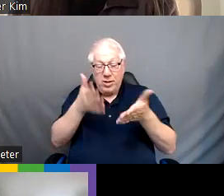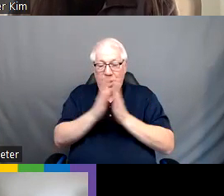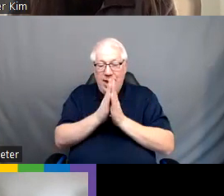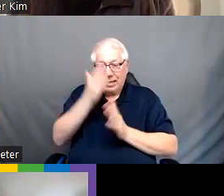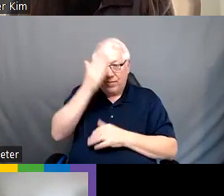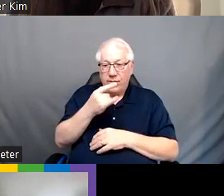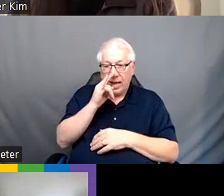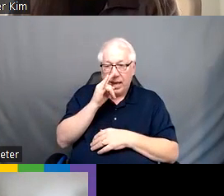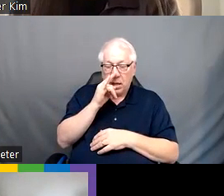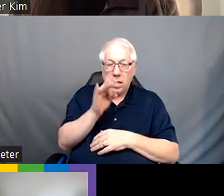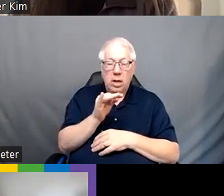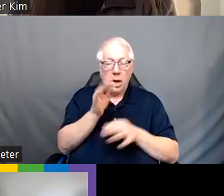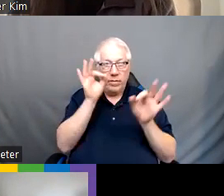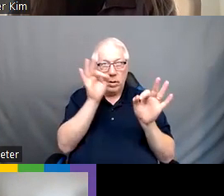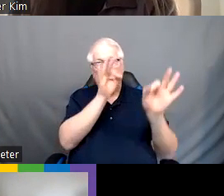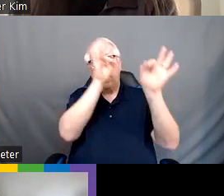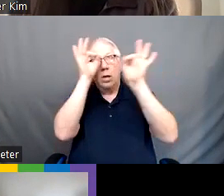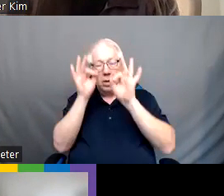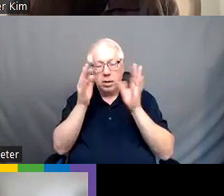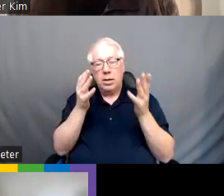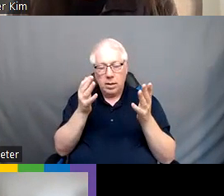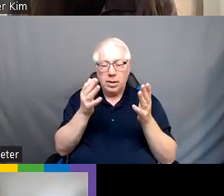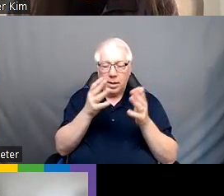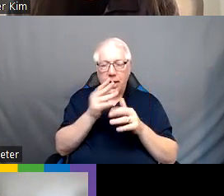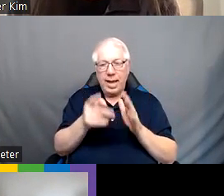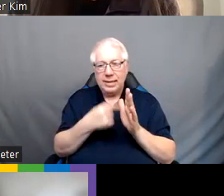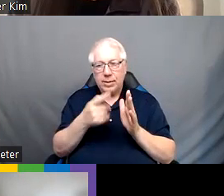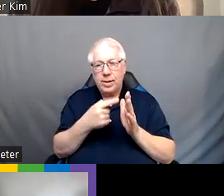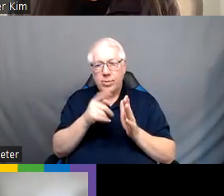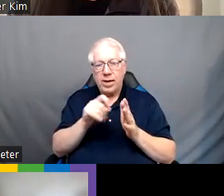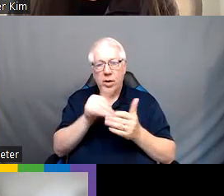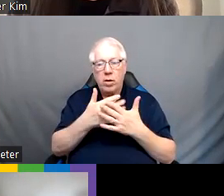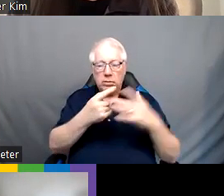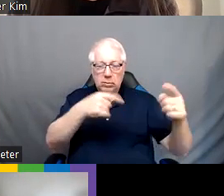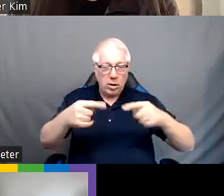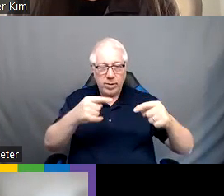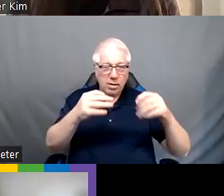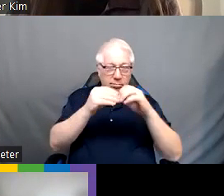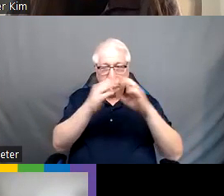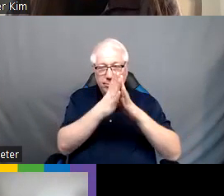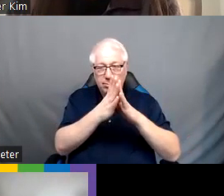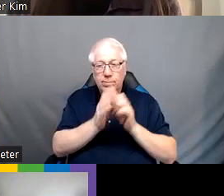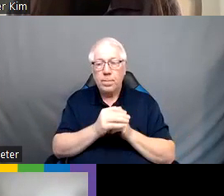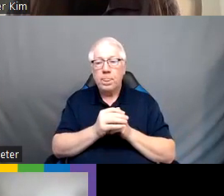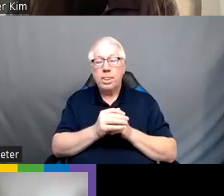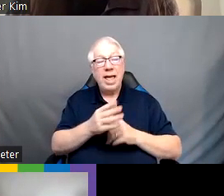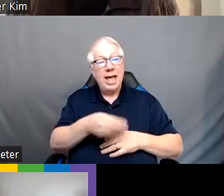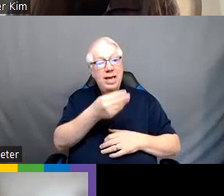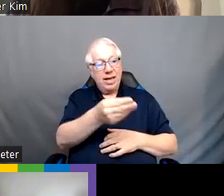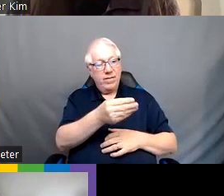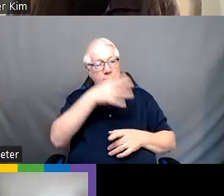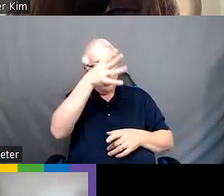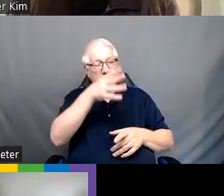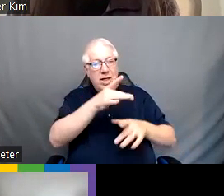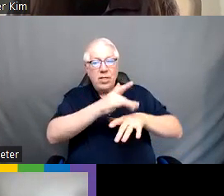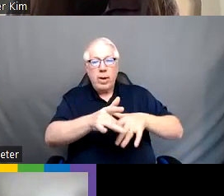kids. That gets a lot of eye rolls at the best. And then sometimes just, you have all the arguments and fights that happen. Giving them the space to ask all